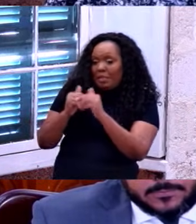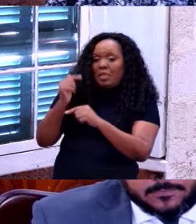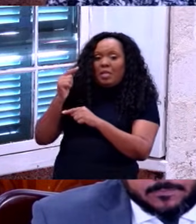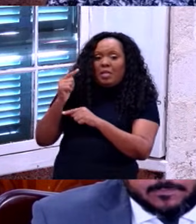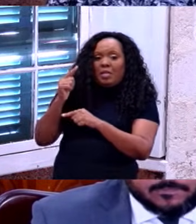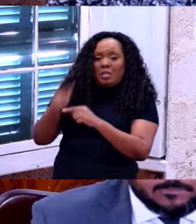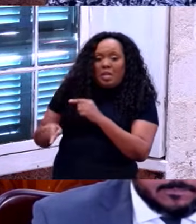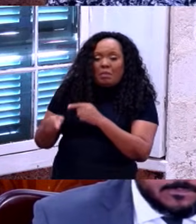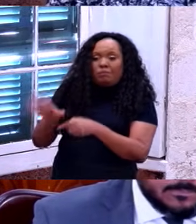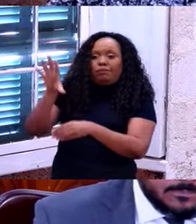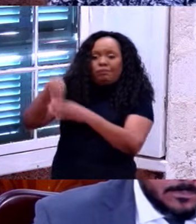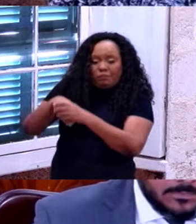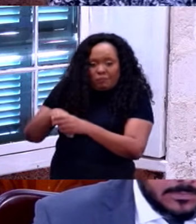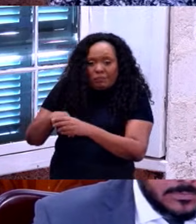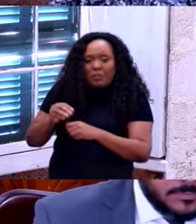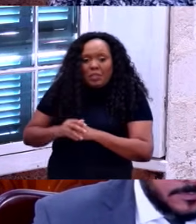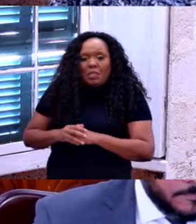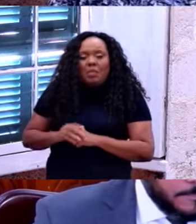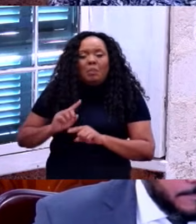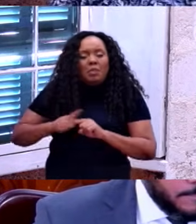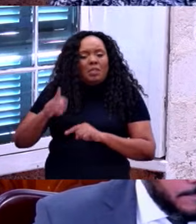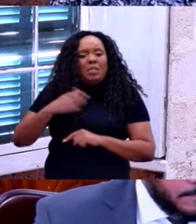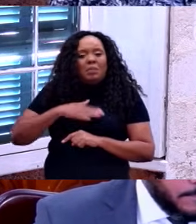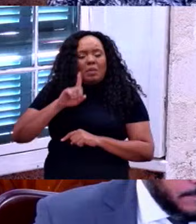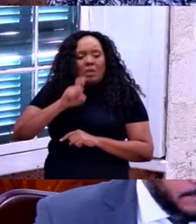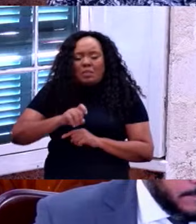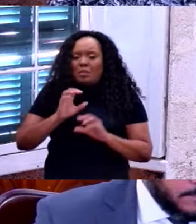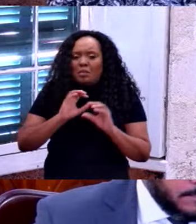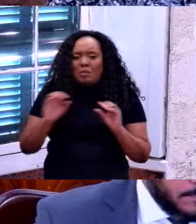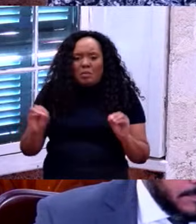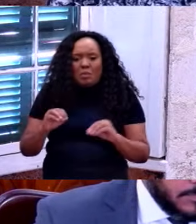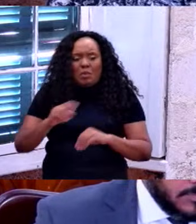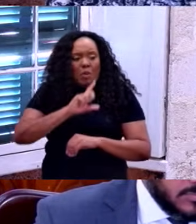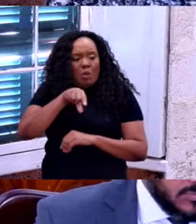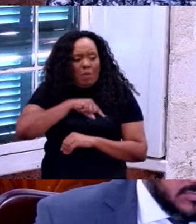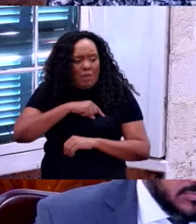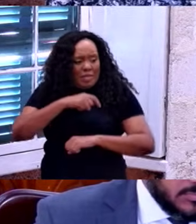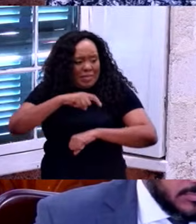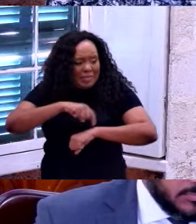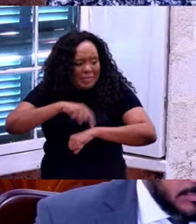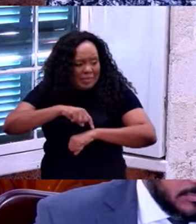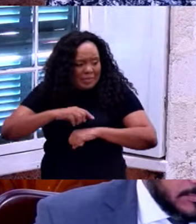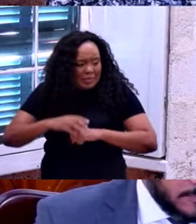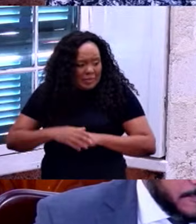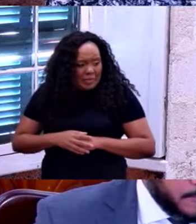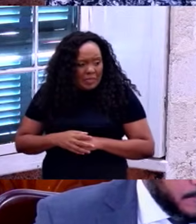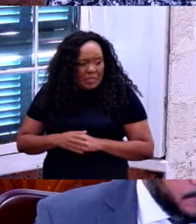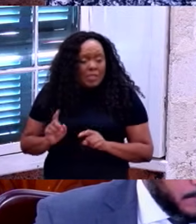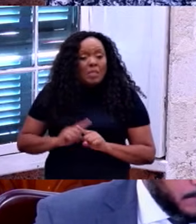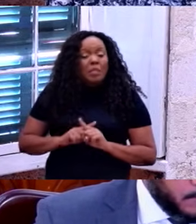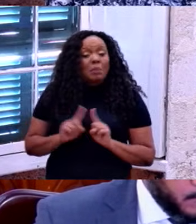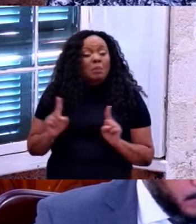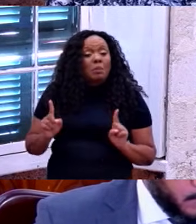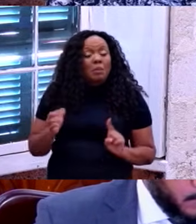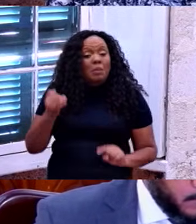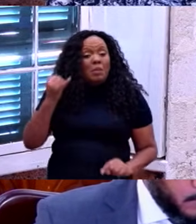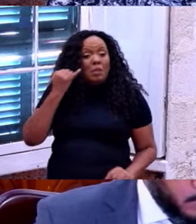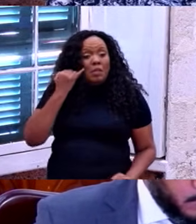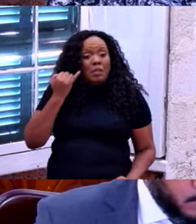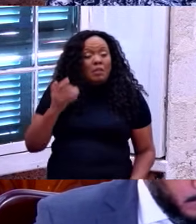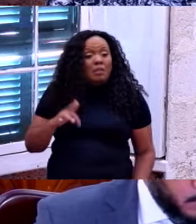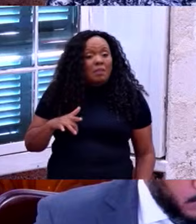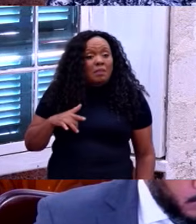have. There's no qualifying time for the prospective Speaker in the event that there is a feeling